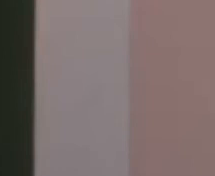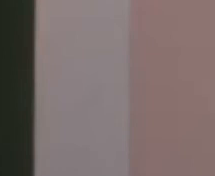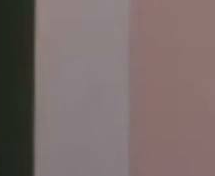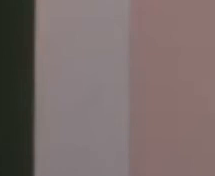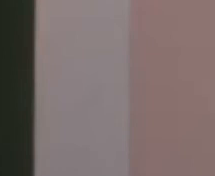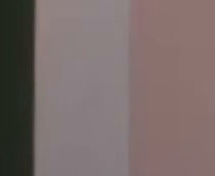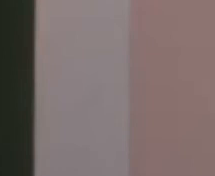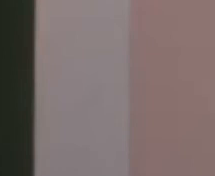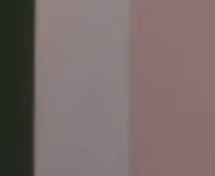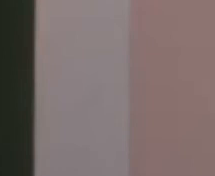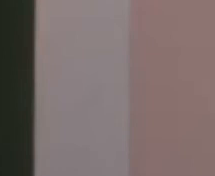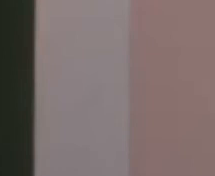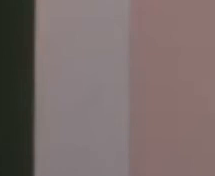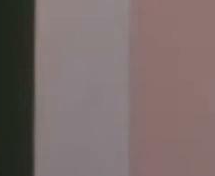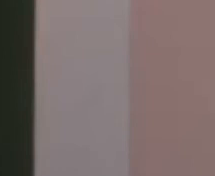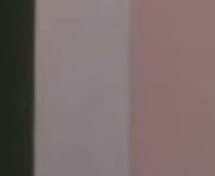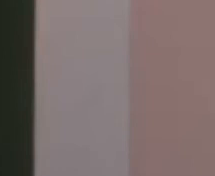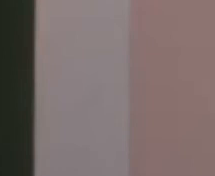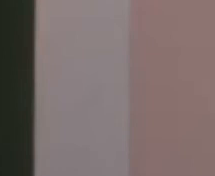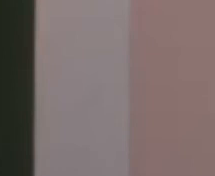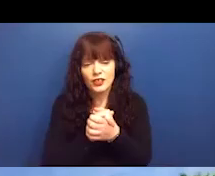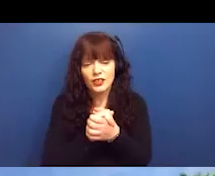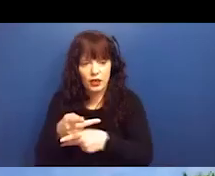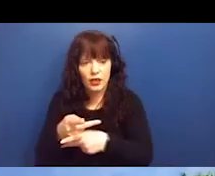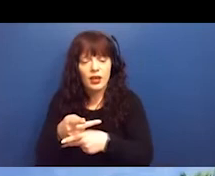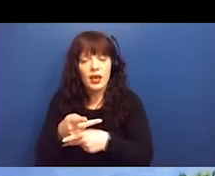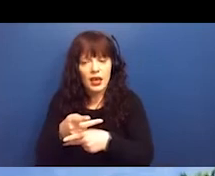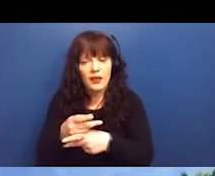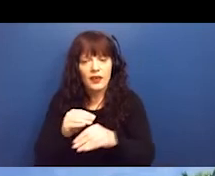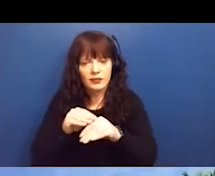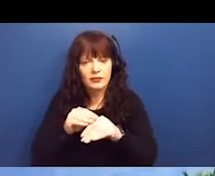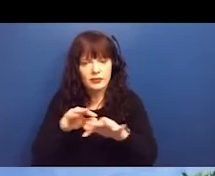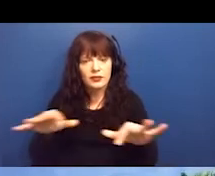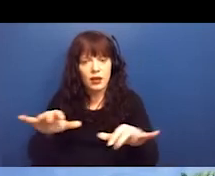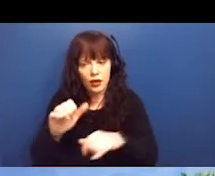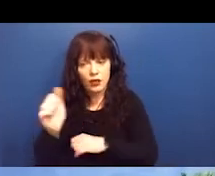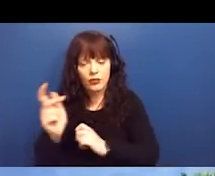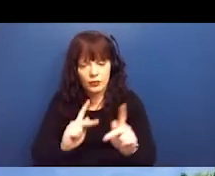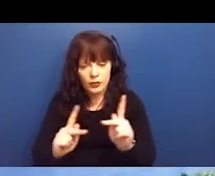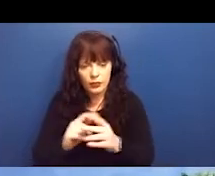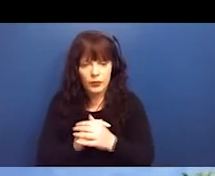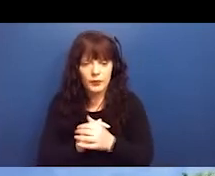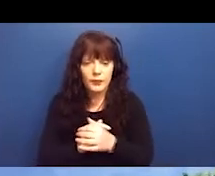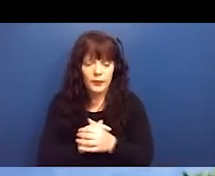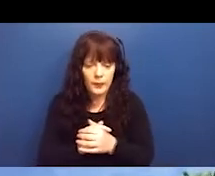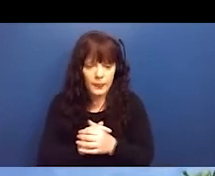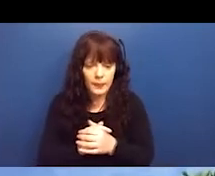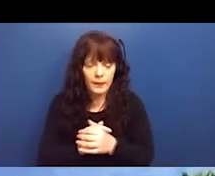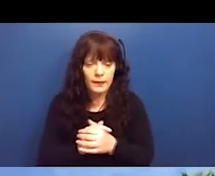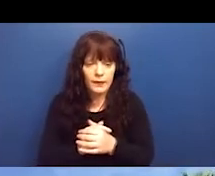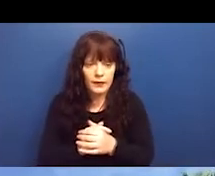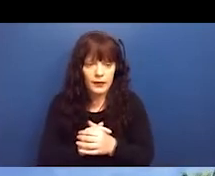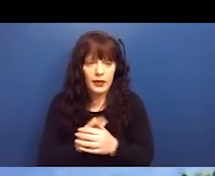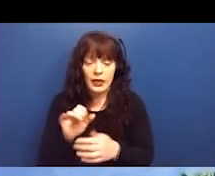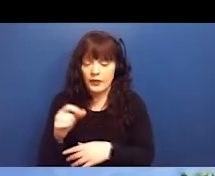more self-caring and caring for others within that space. And it's something that I often